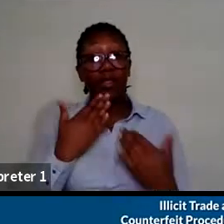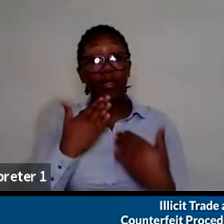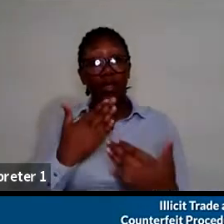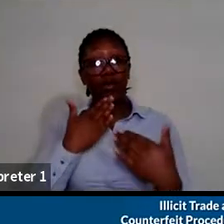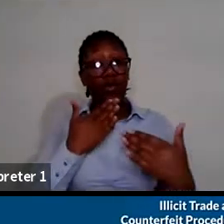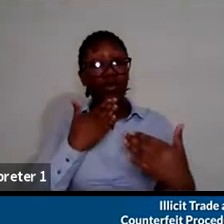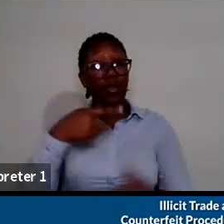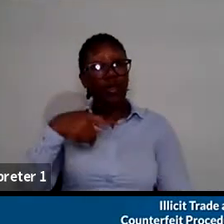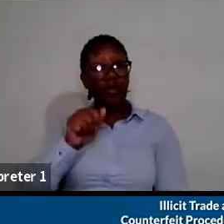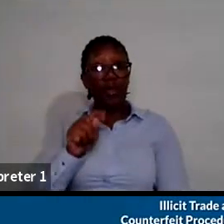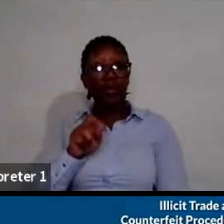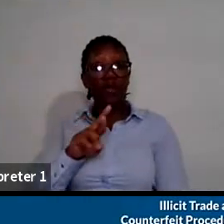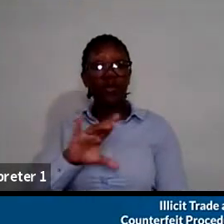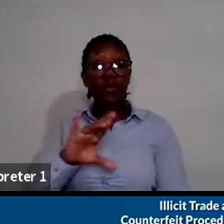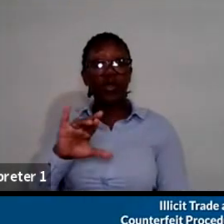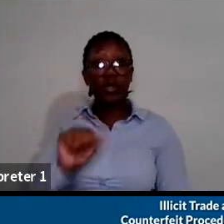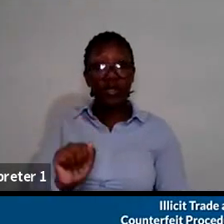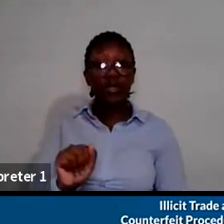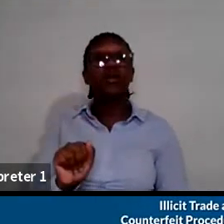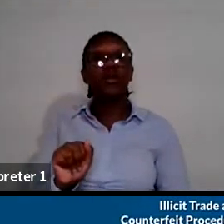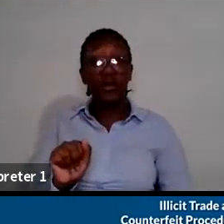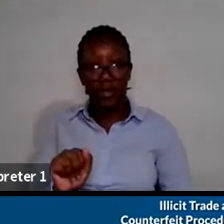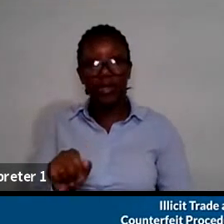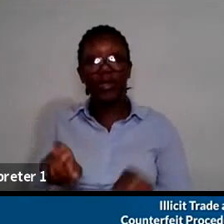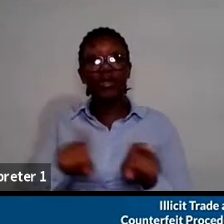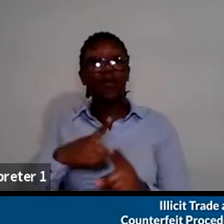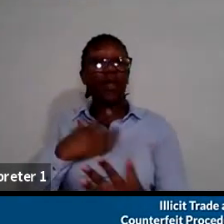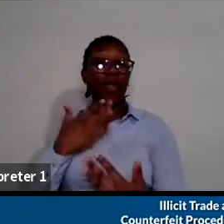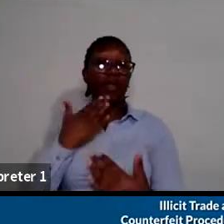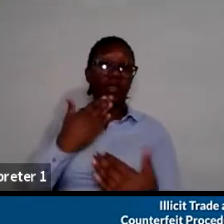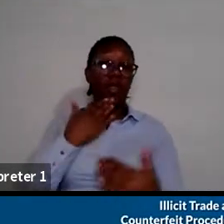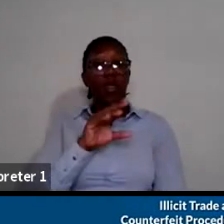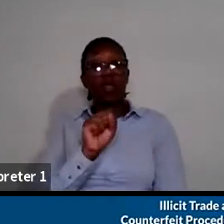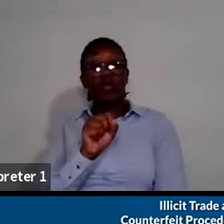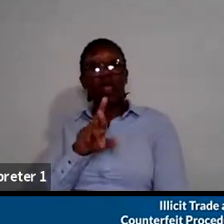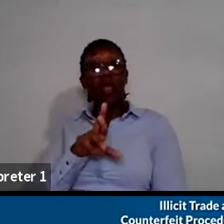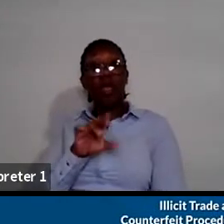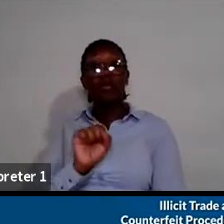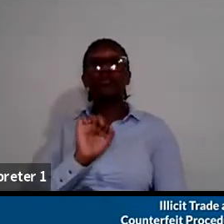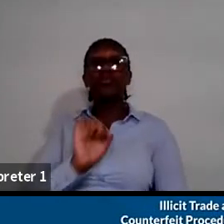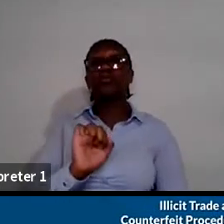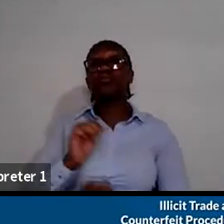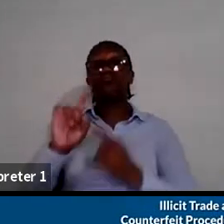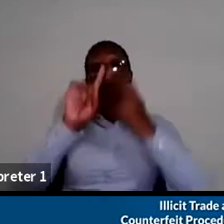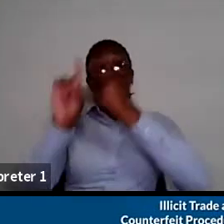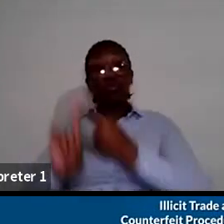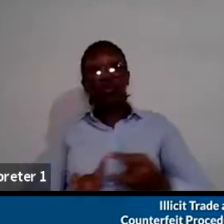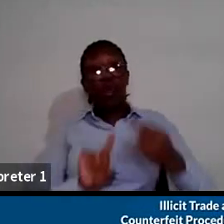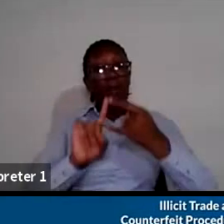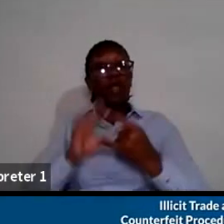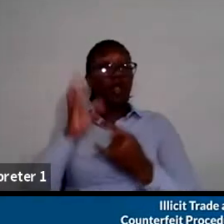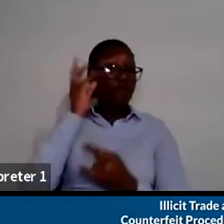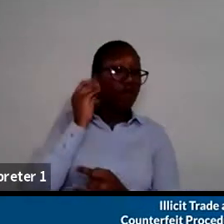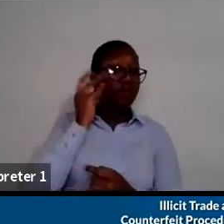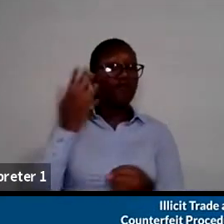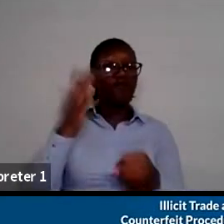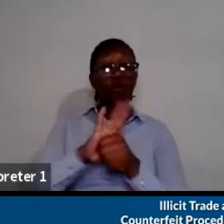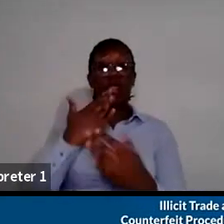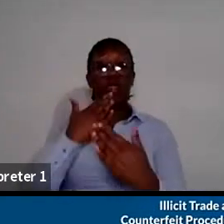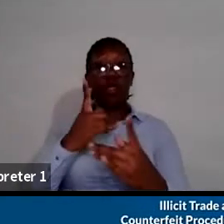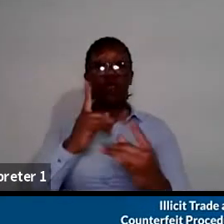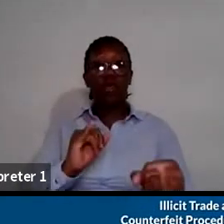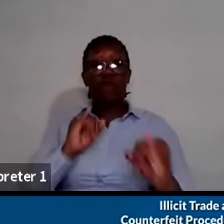is also remarks from Francois. He says, thanks to SARS colleagues for a great webinar and the invitation.